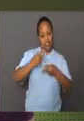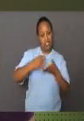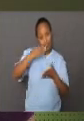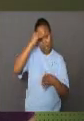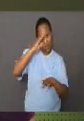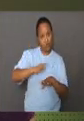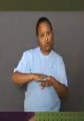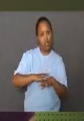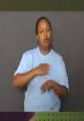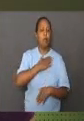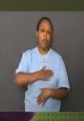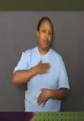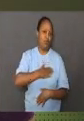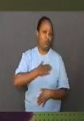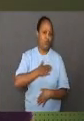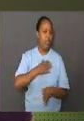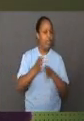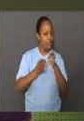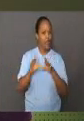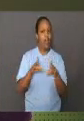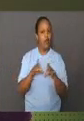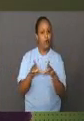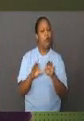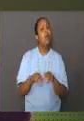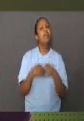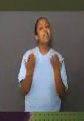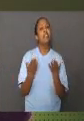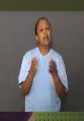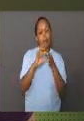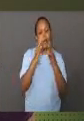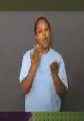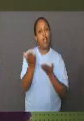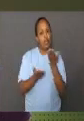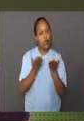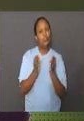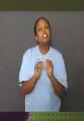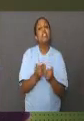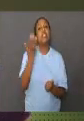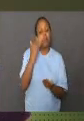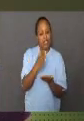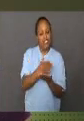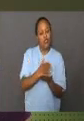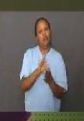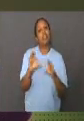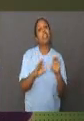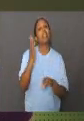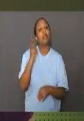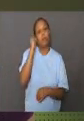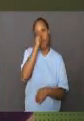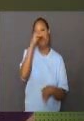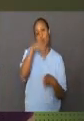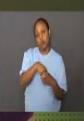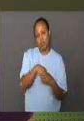units, please explain how social services were distributed in